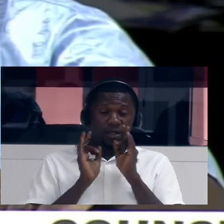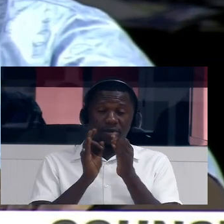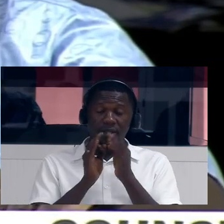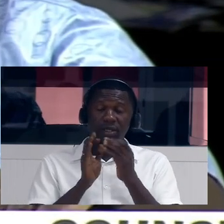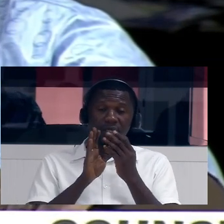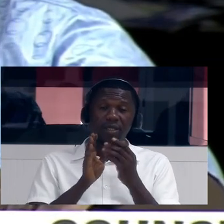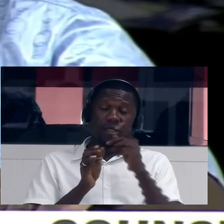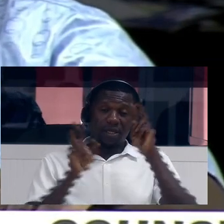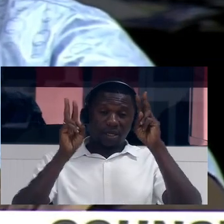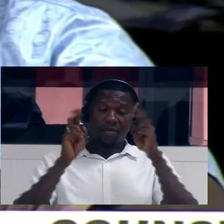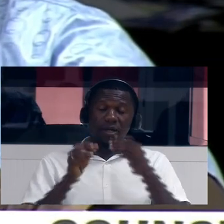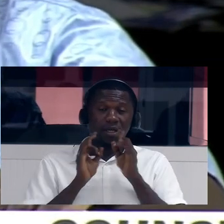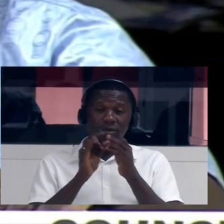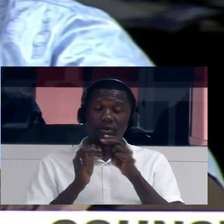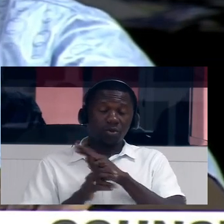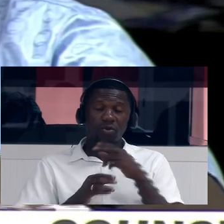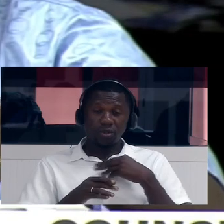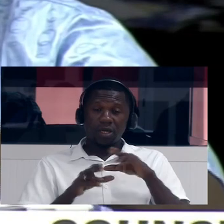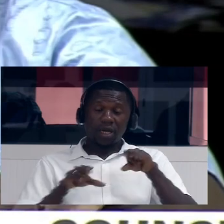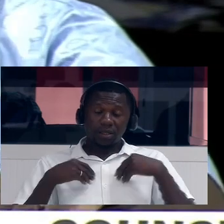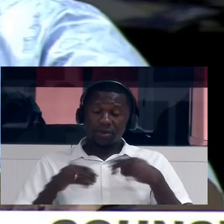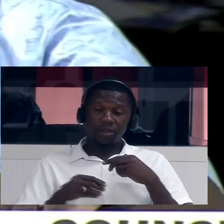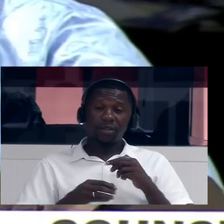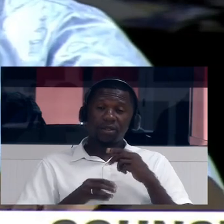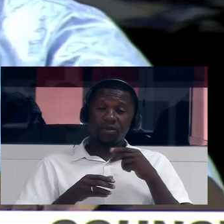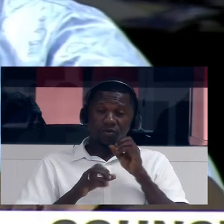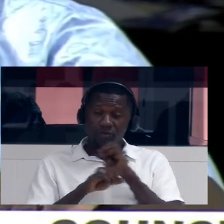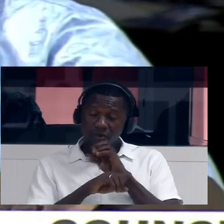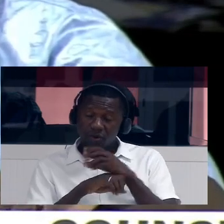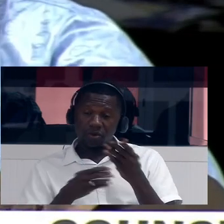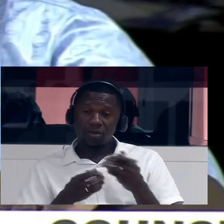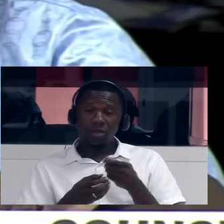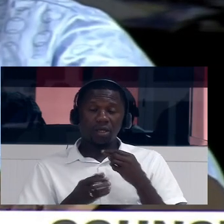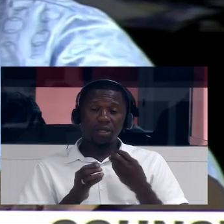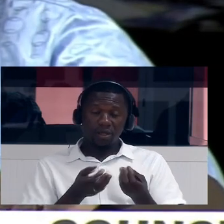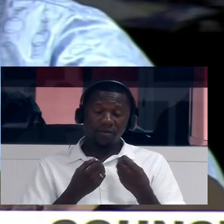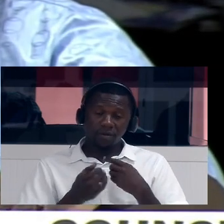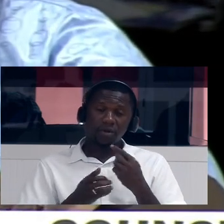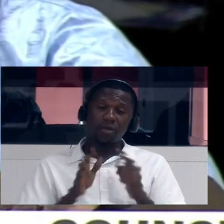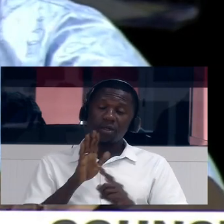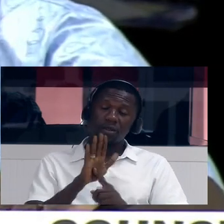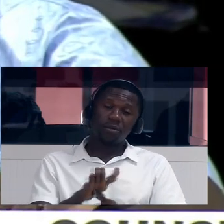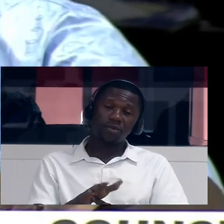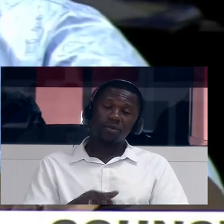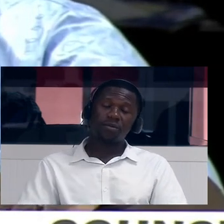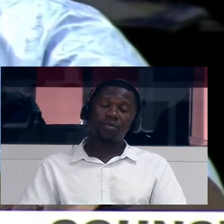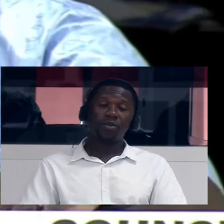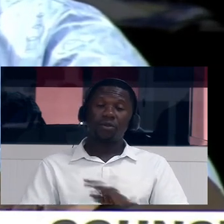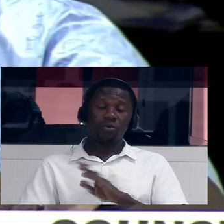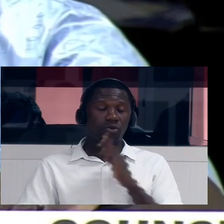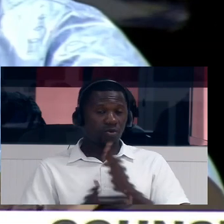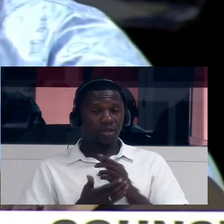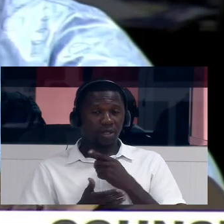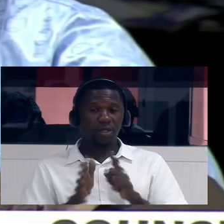him that you're not going to implement his instructions, give us another example. Well, I'm not sure whether these are examples, but what I did not do,